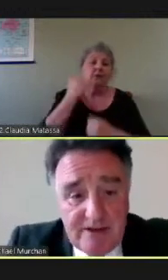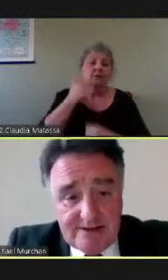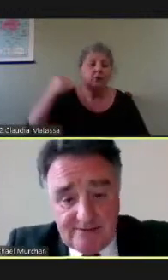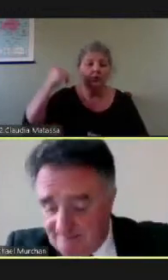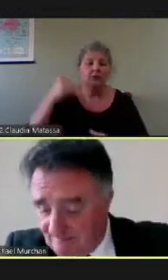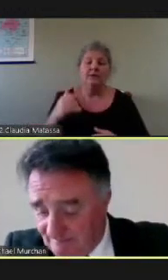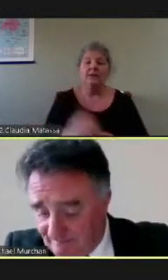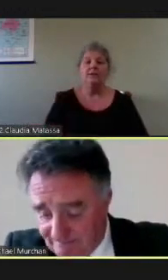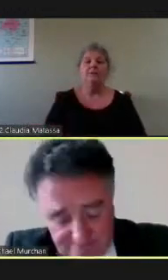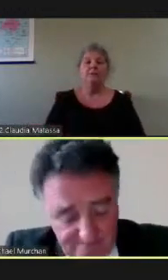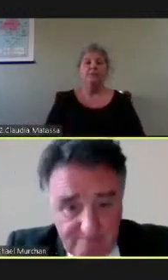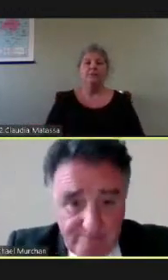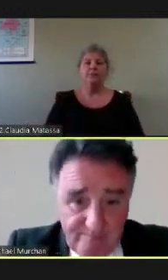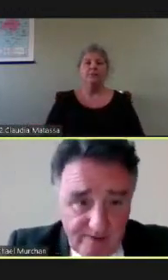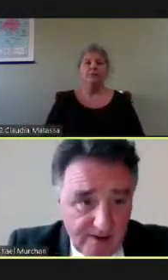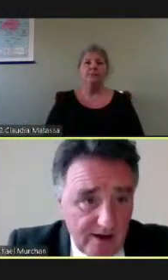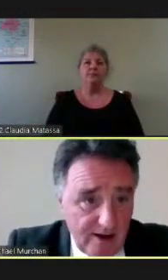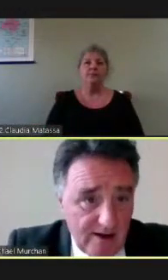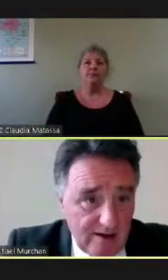Next slide, please.